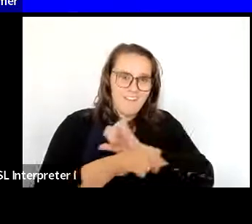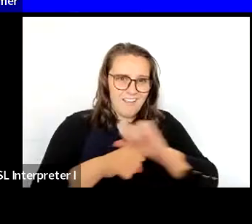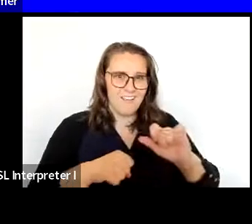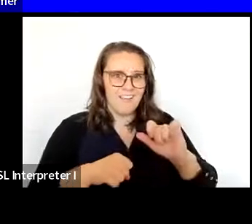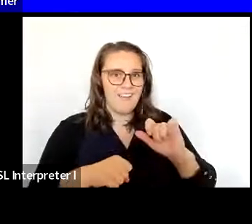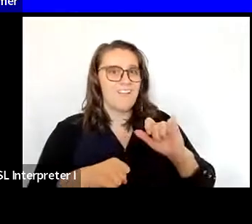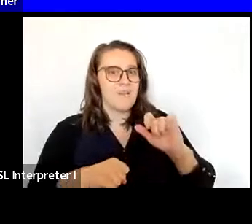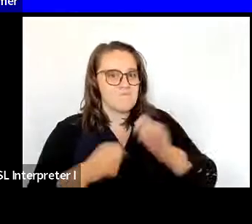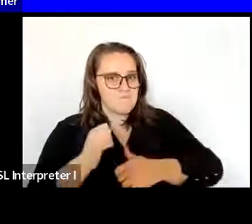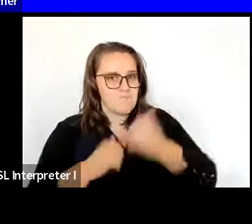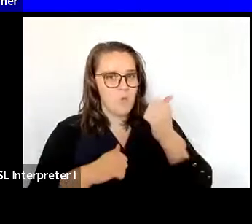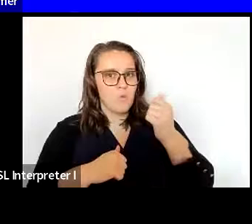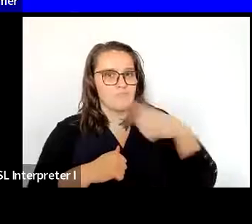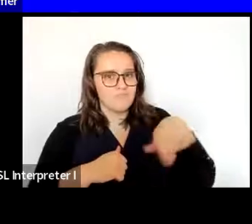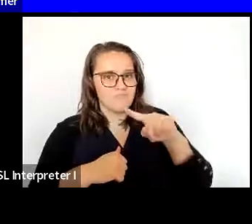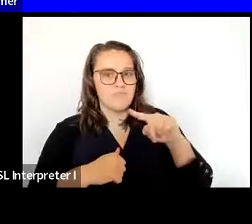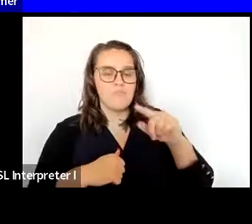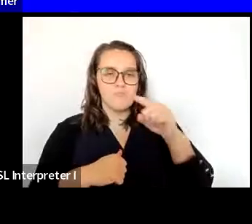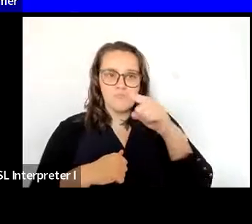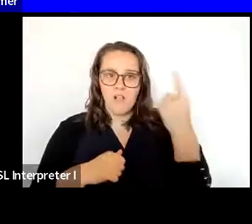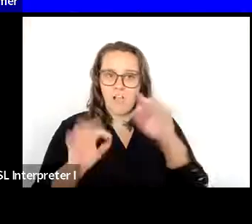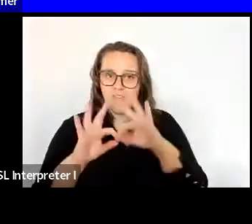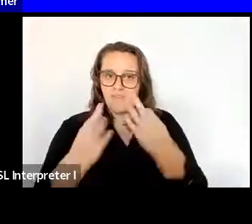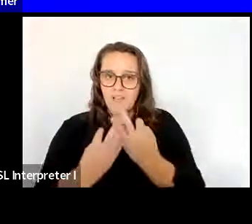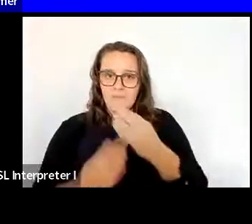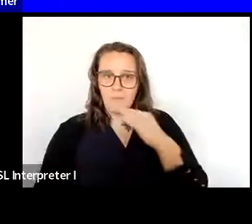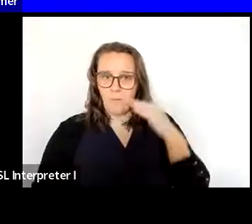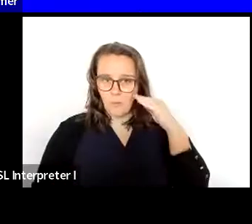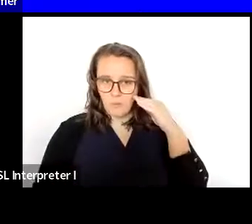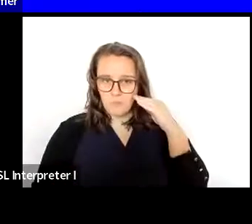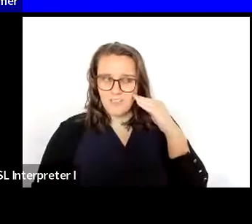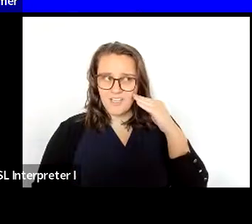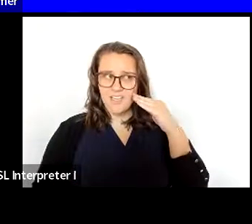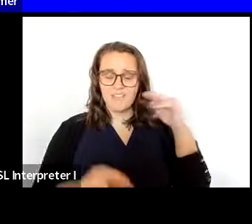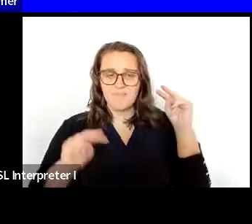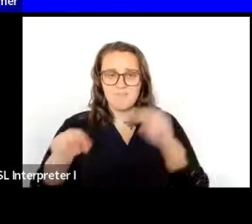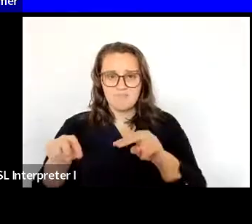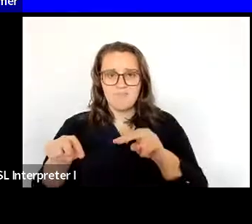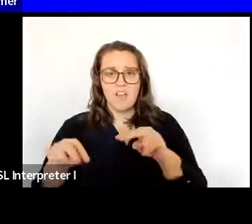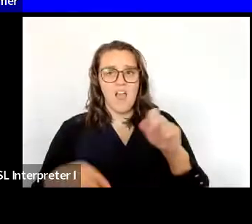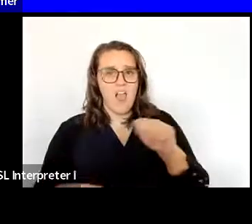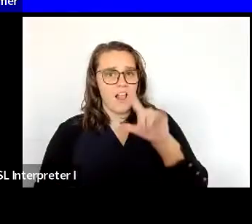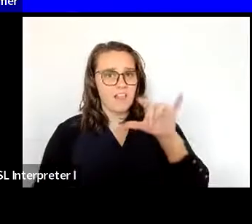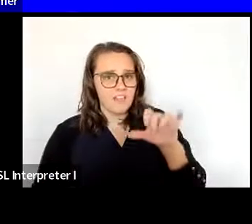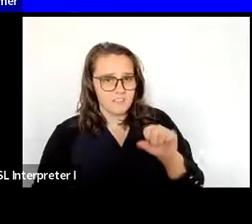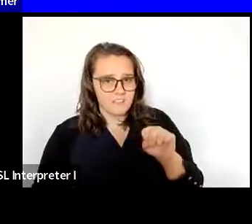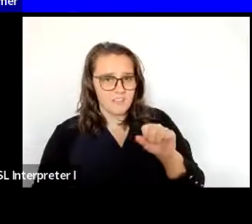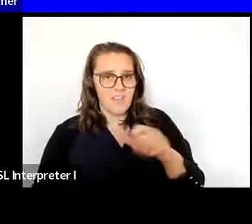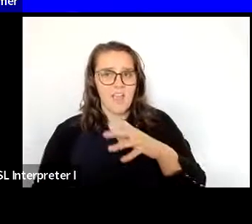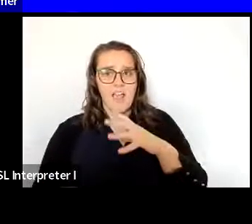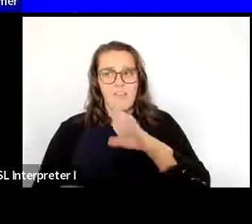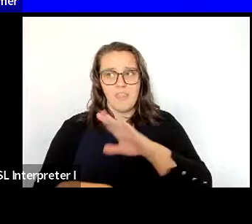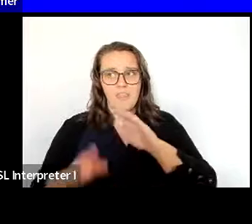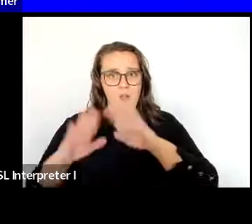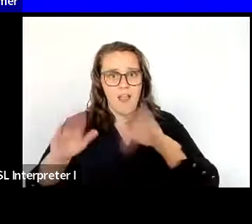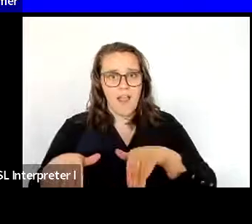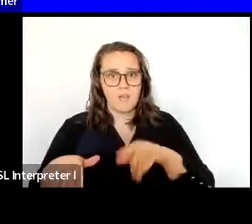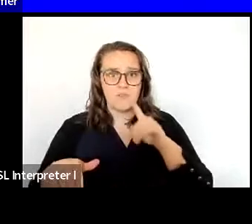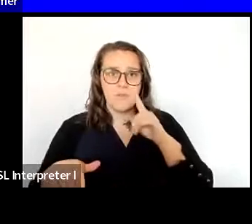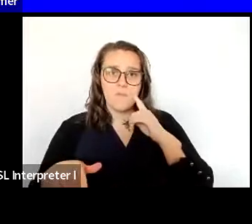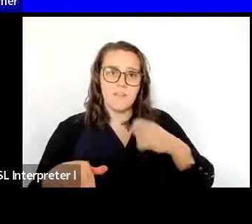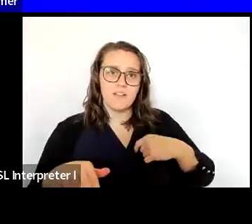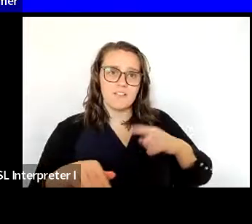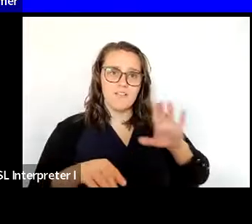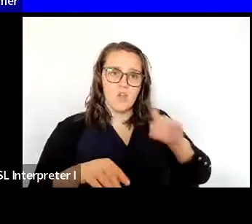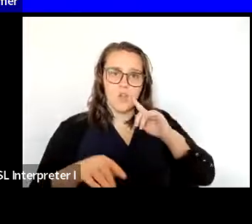of Black residents having resided there for decades, and the perception of the alleys and its residents were likely viewed through a racist lens.